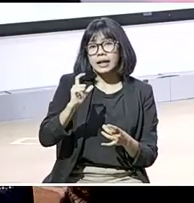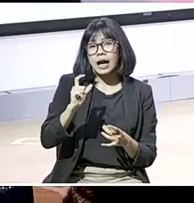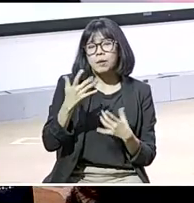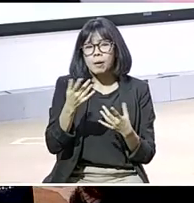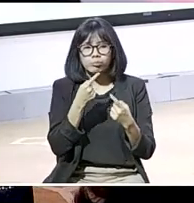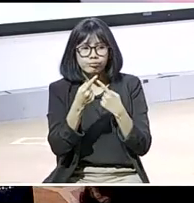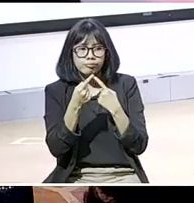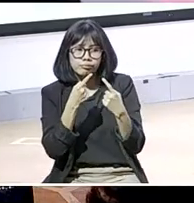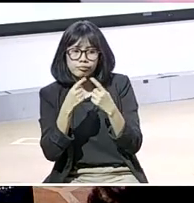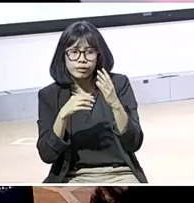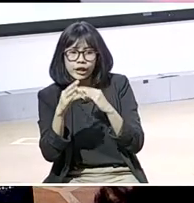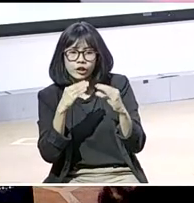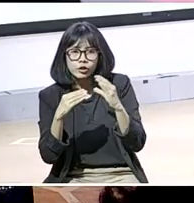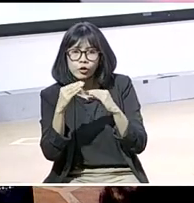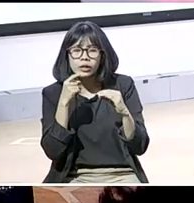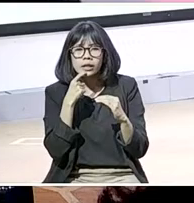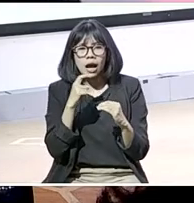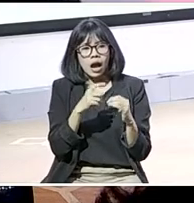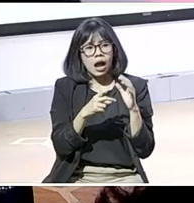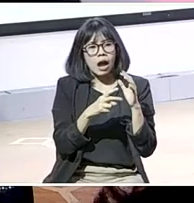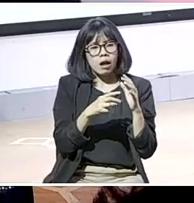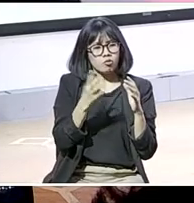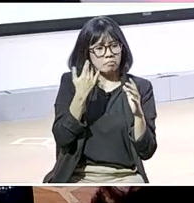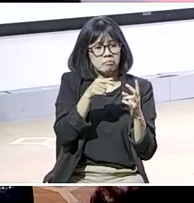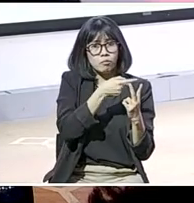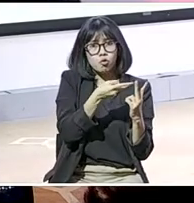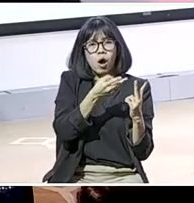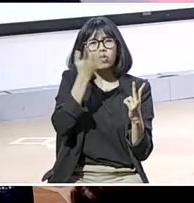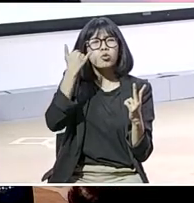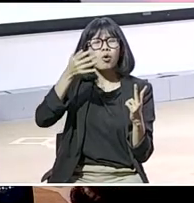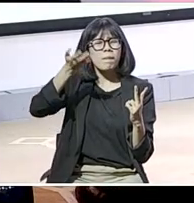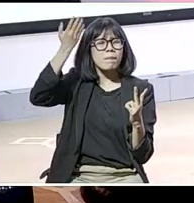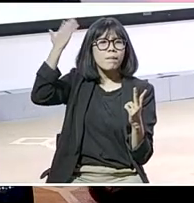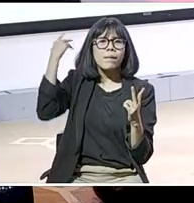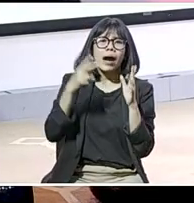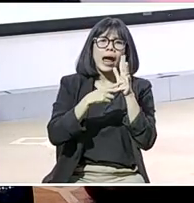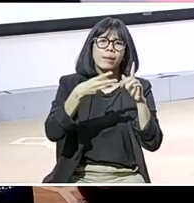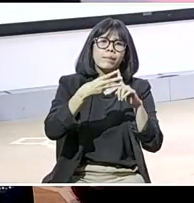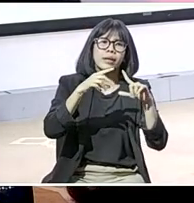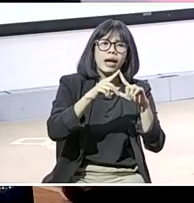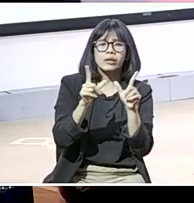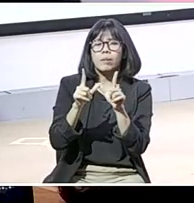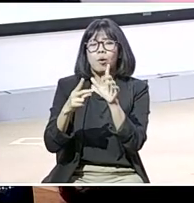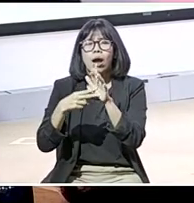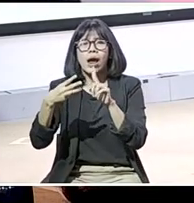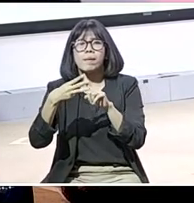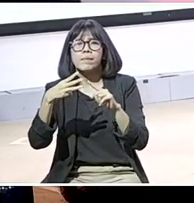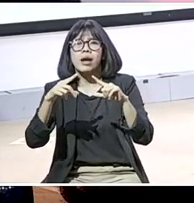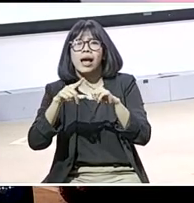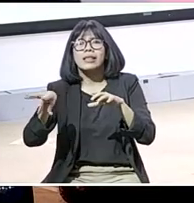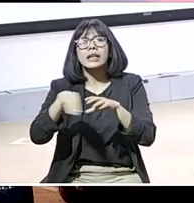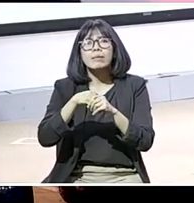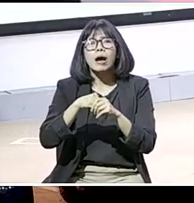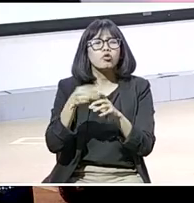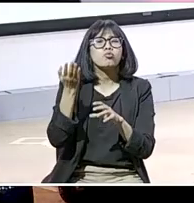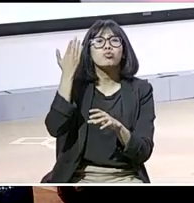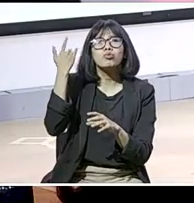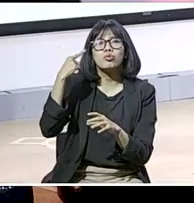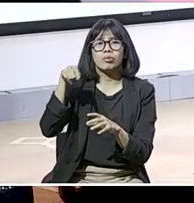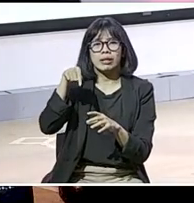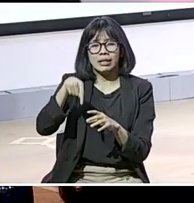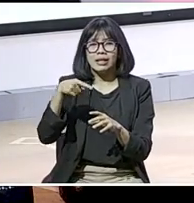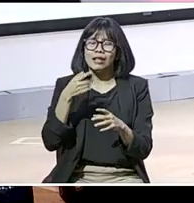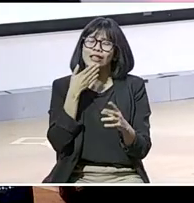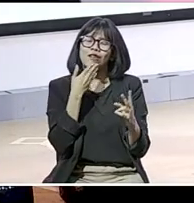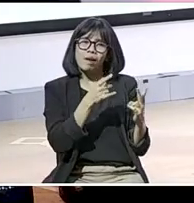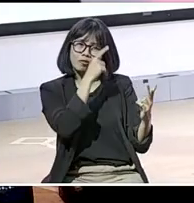talk to former NBA and WNBA stars. So again, Stephen, Crystal, thank you very much for being here. It is an honor